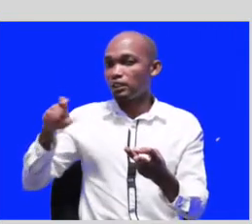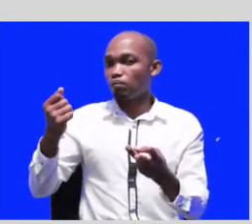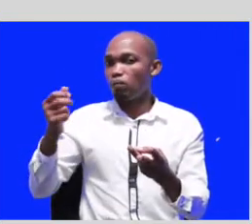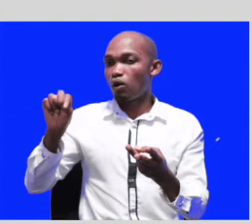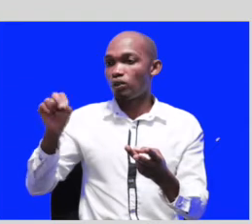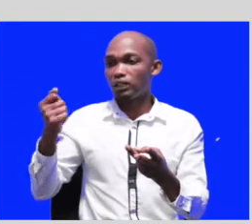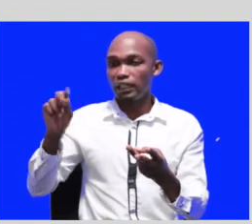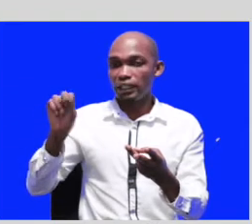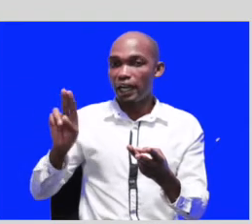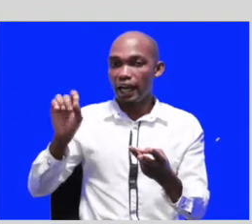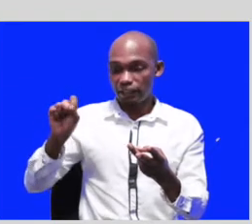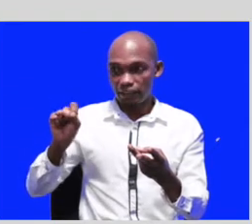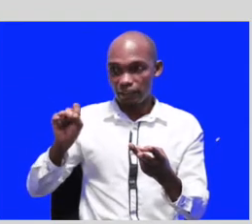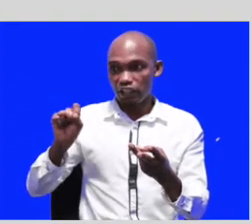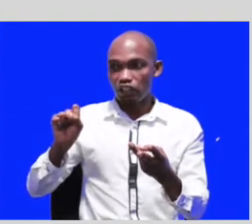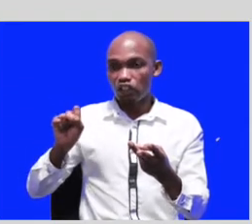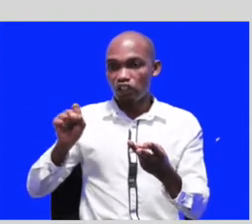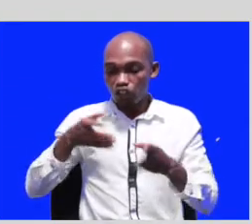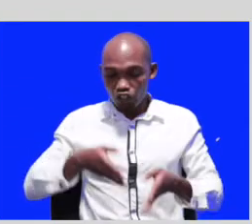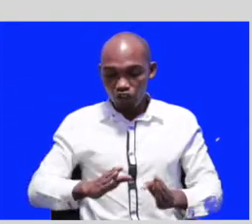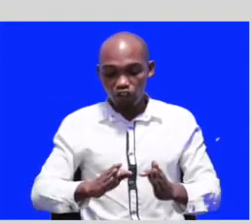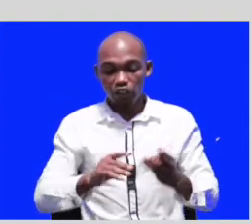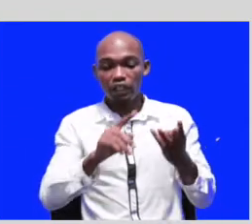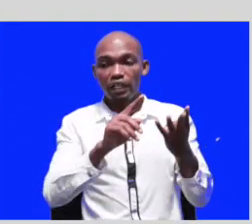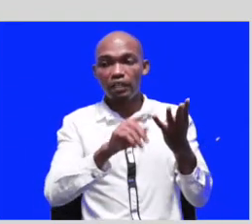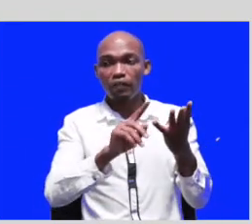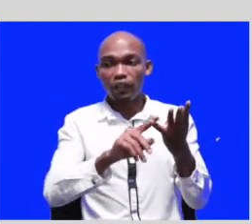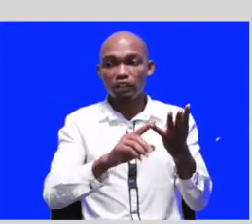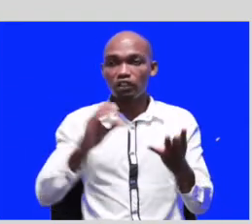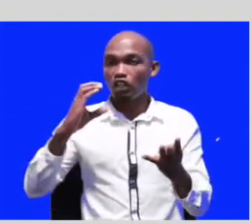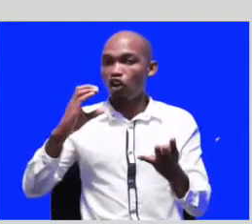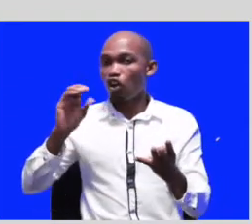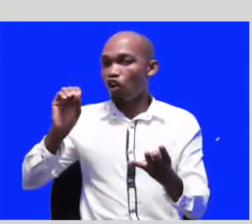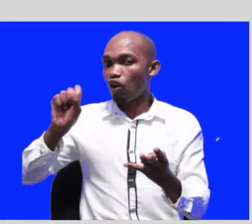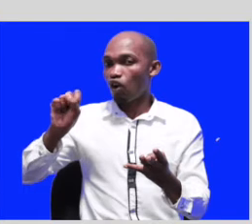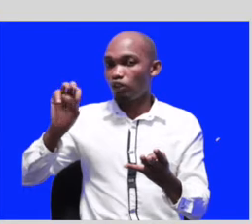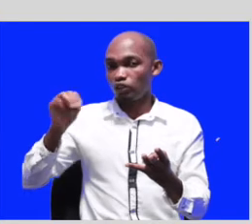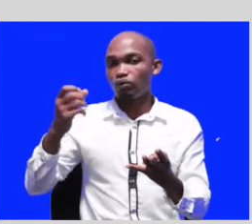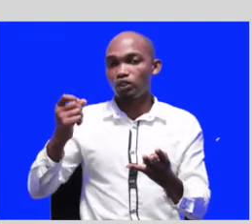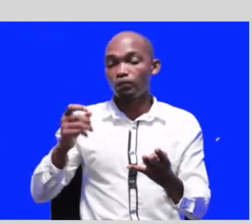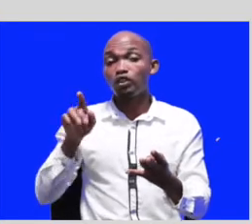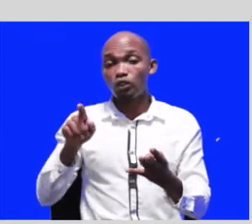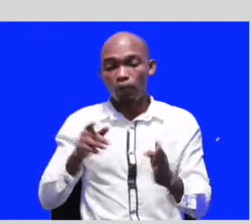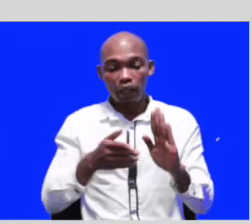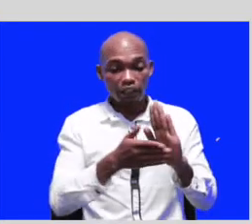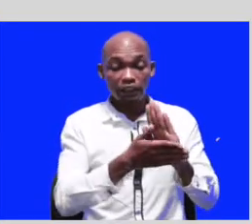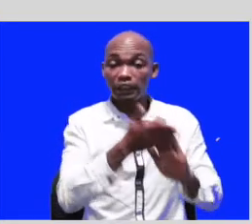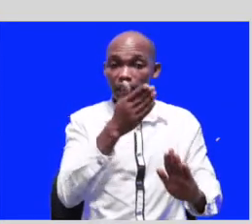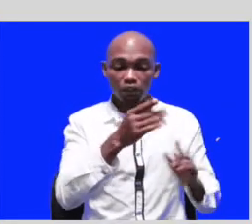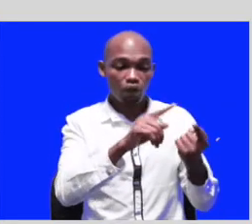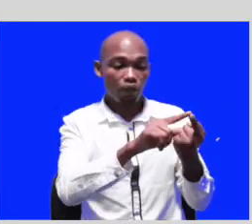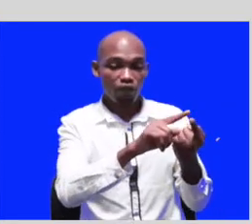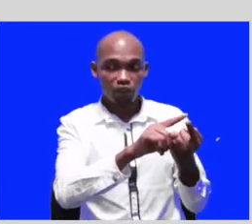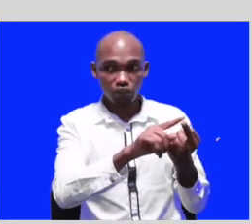theory of Cosmozoan Theory. Let us explain one by one. The first theory is the